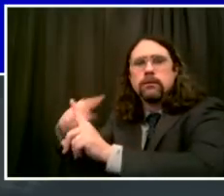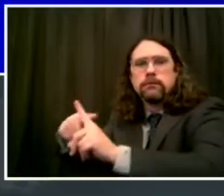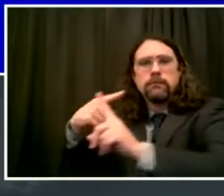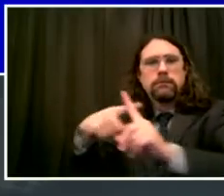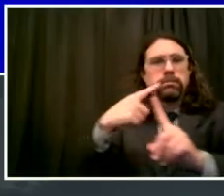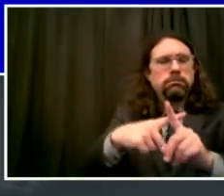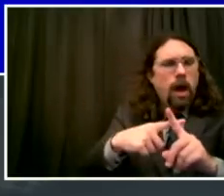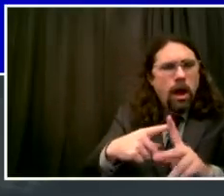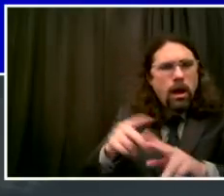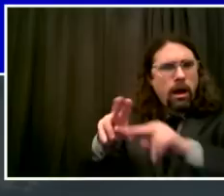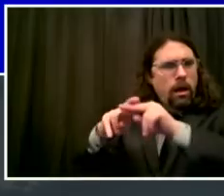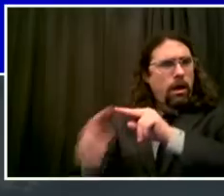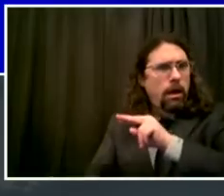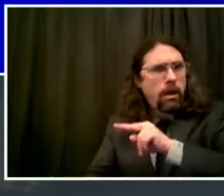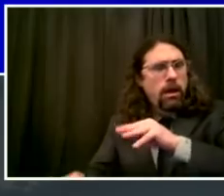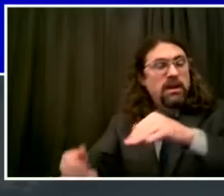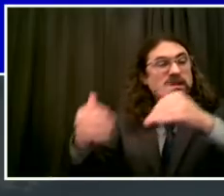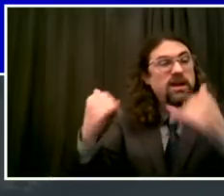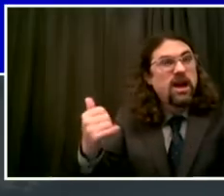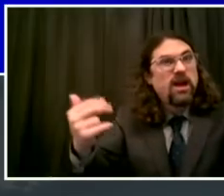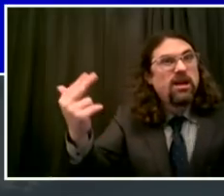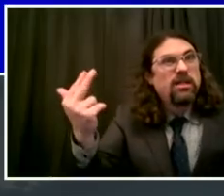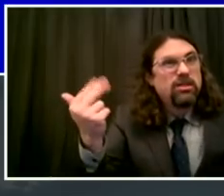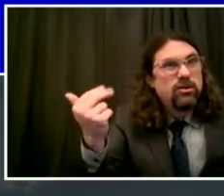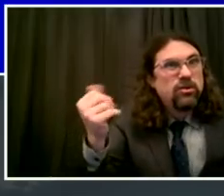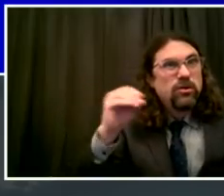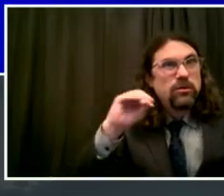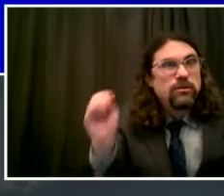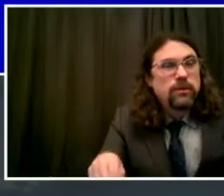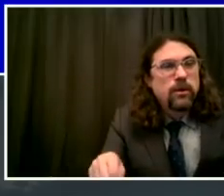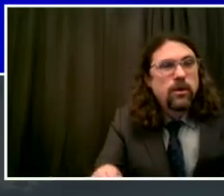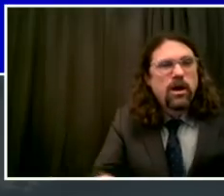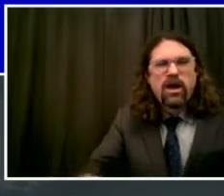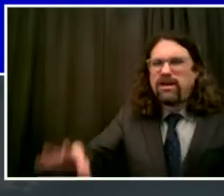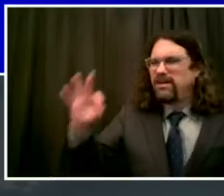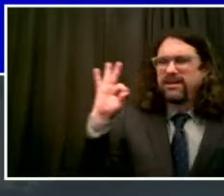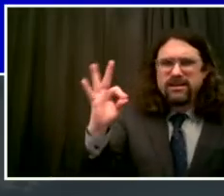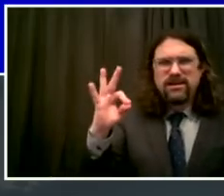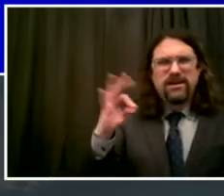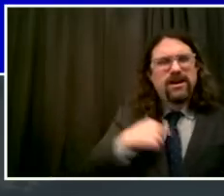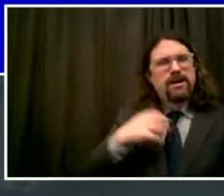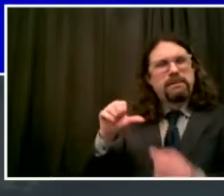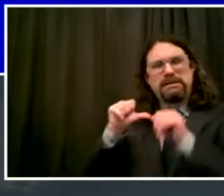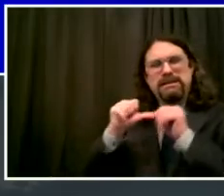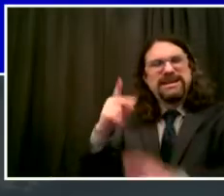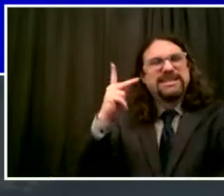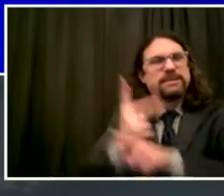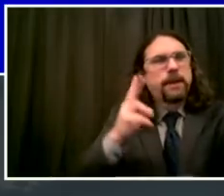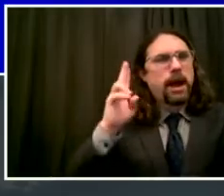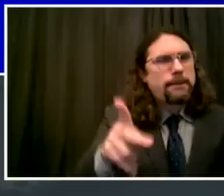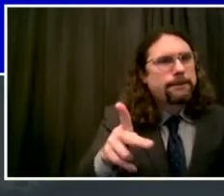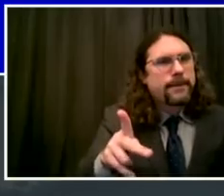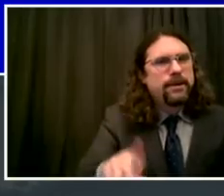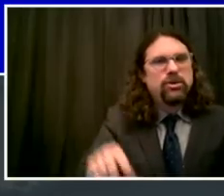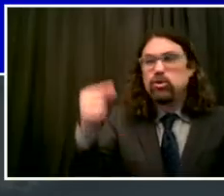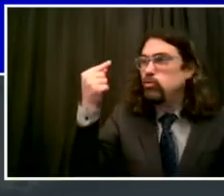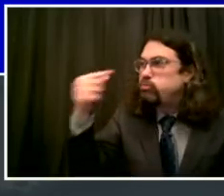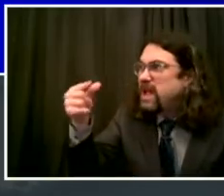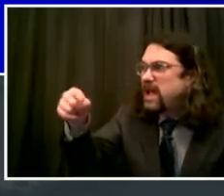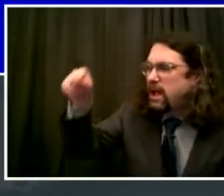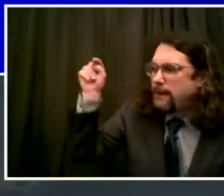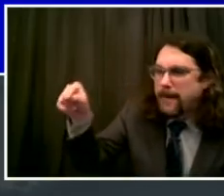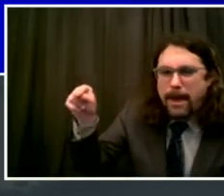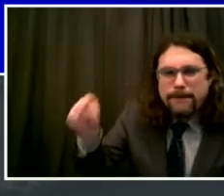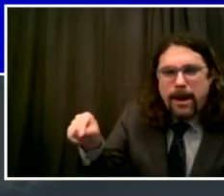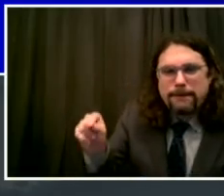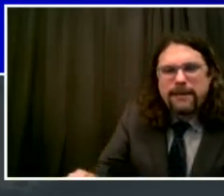these days together. And that'll be the signal that it's time to start talking about relaxing some of these restrictions. But first, we have real work to